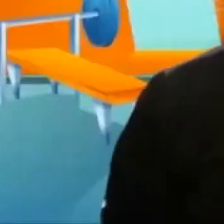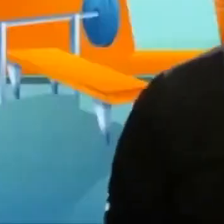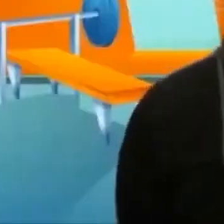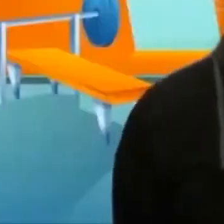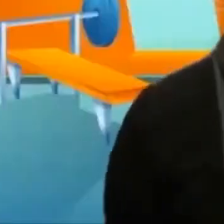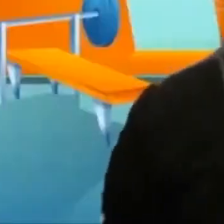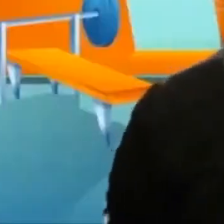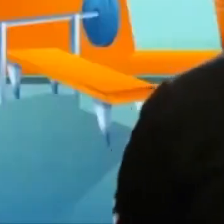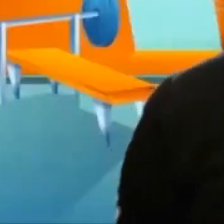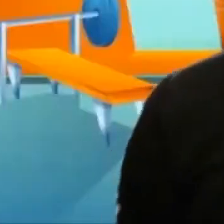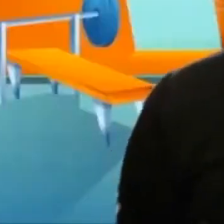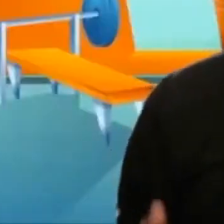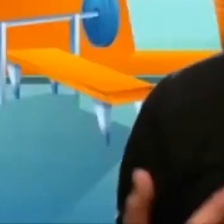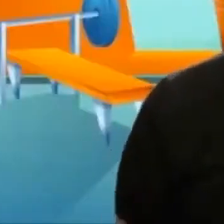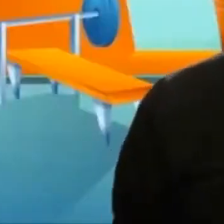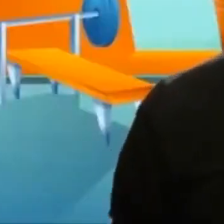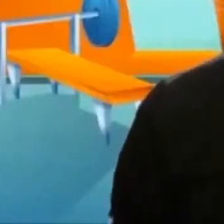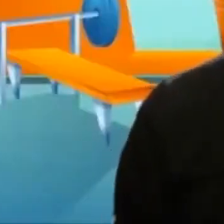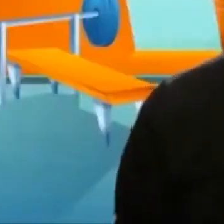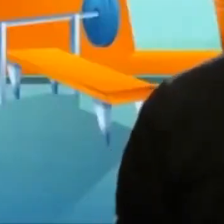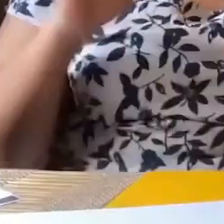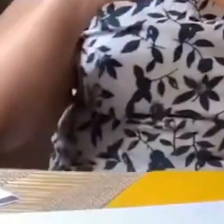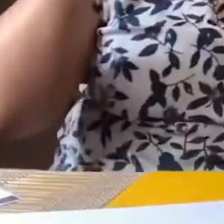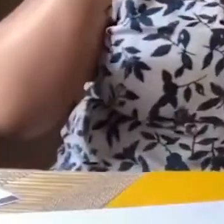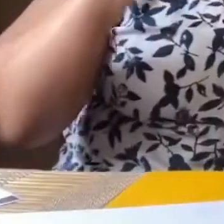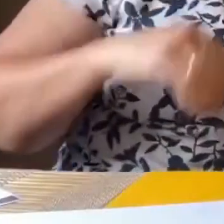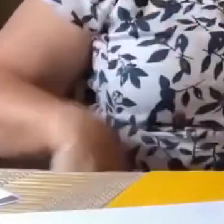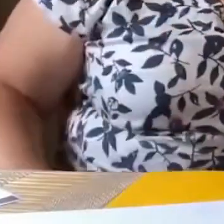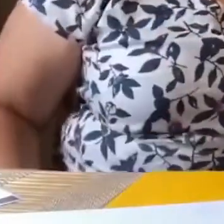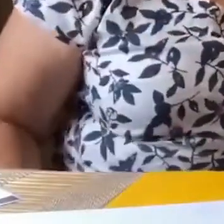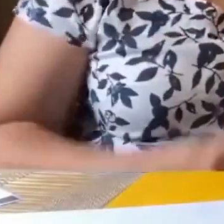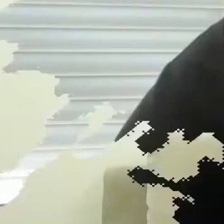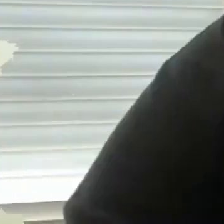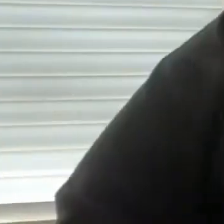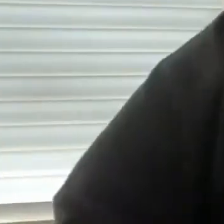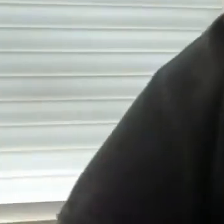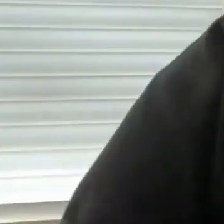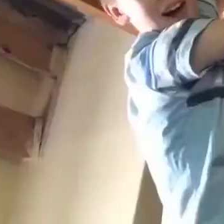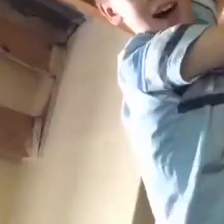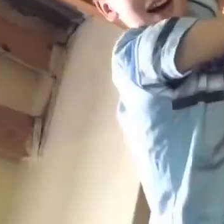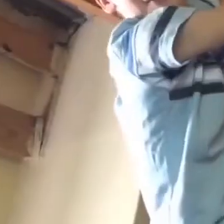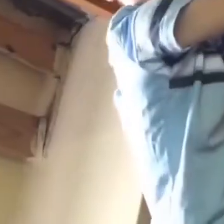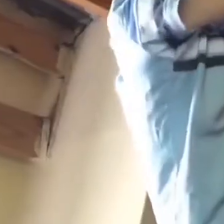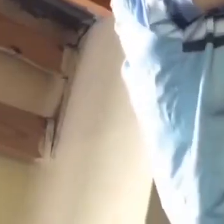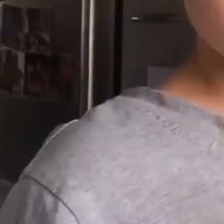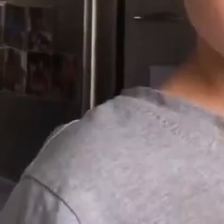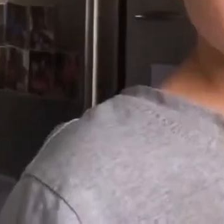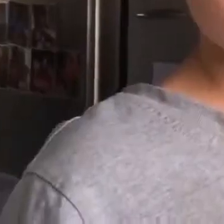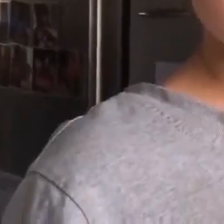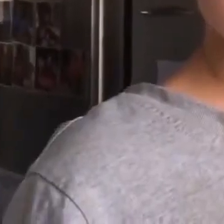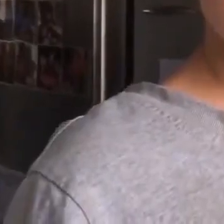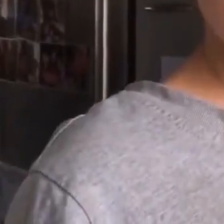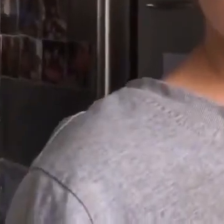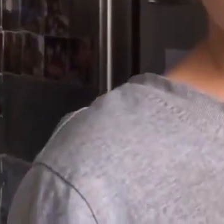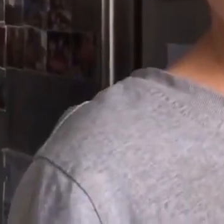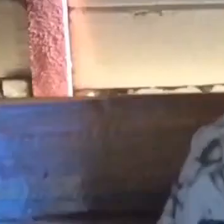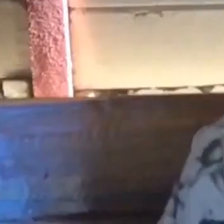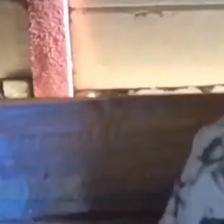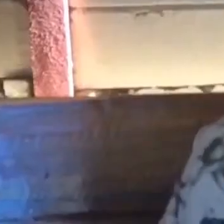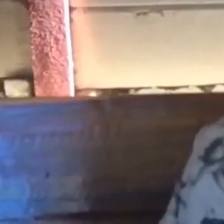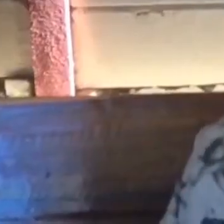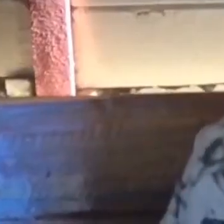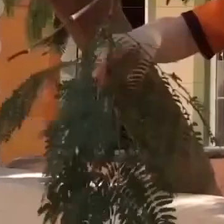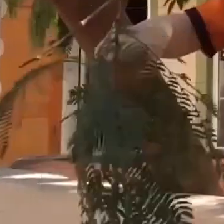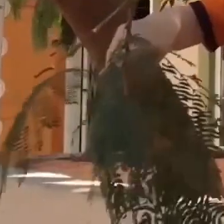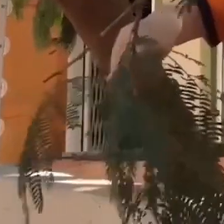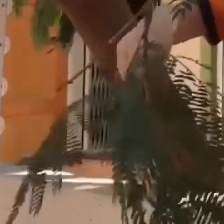Lady. Hi, fitness fiends, it's the Workout Warrior. Hi, I'm Allie. Hi, guys. Hi, I'm Ned. Hi, I'm Sam.